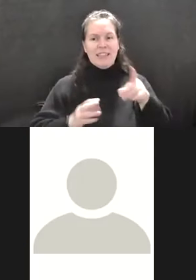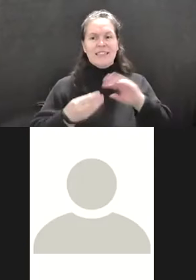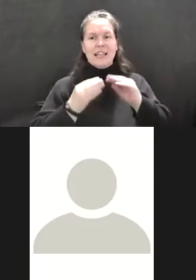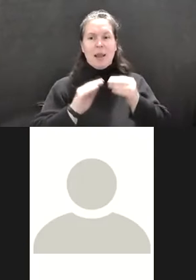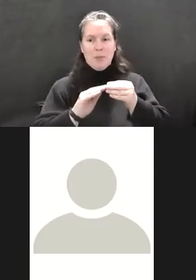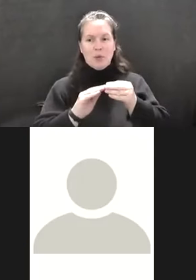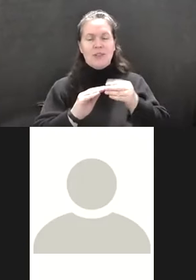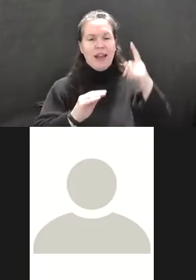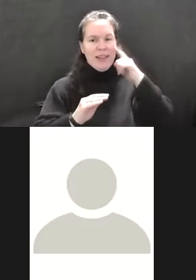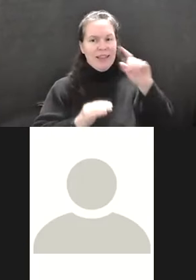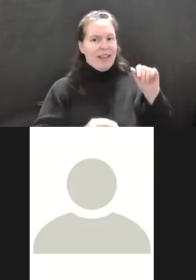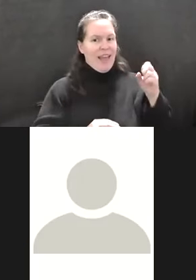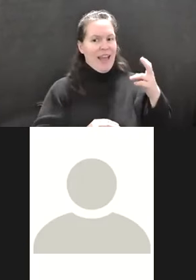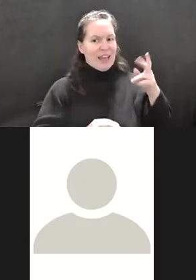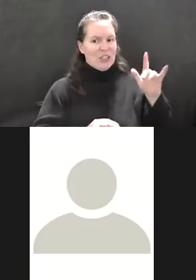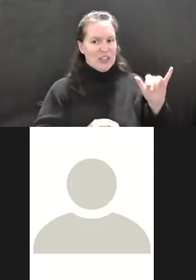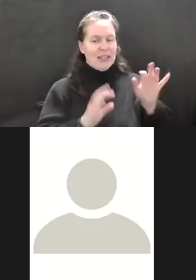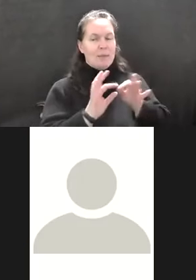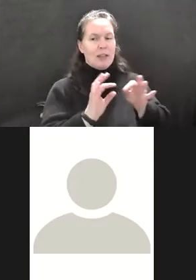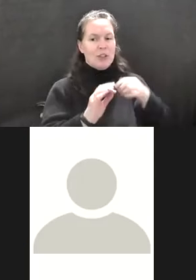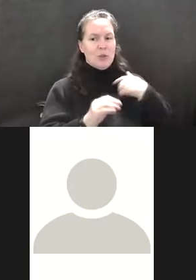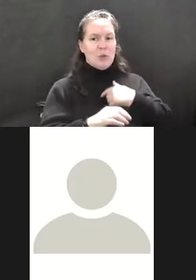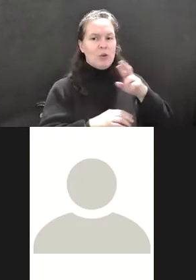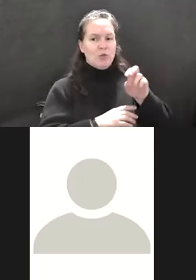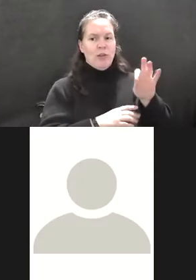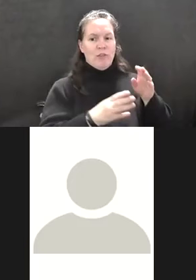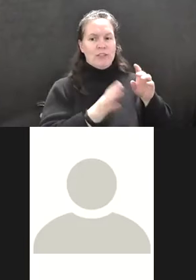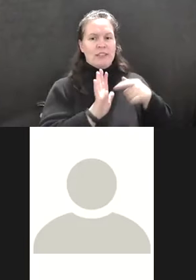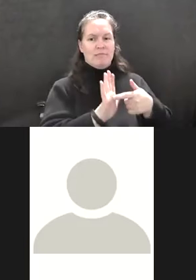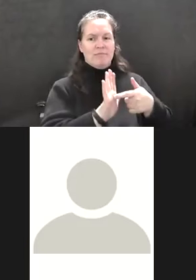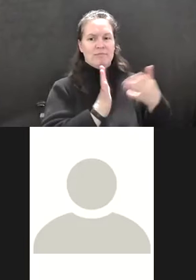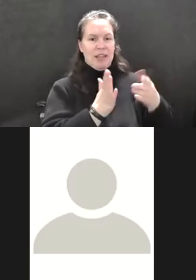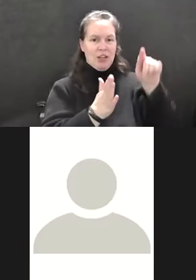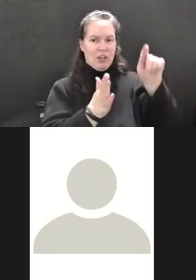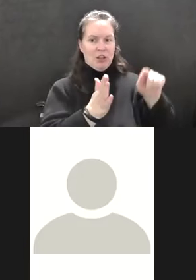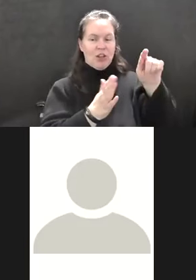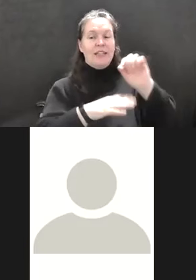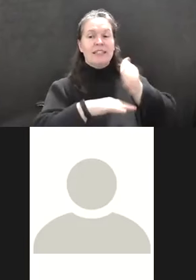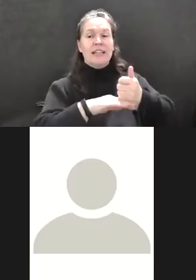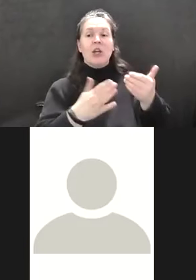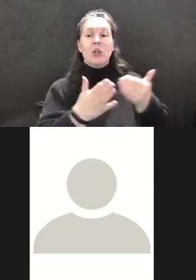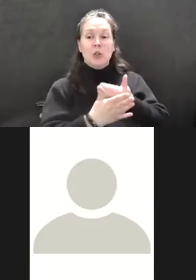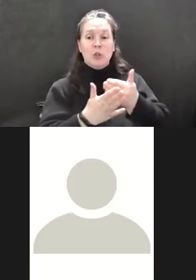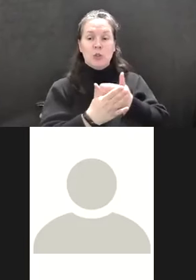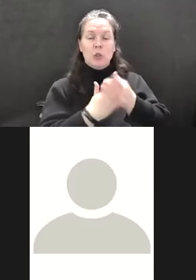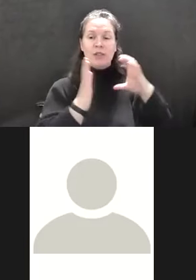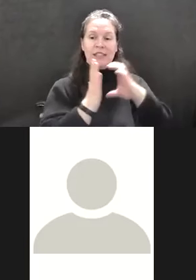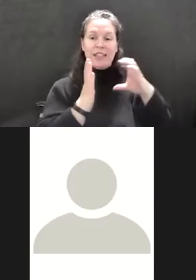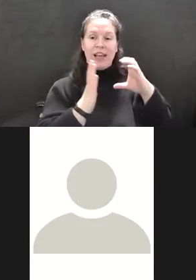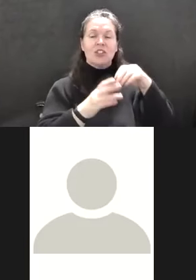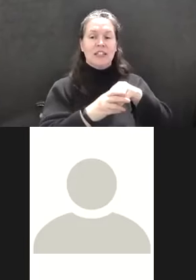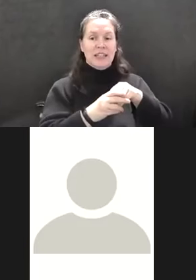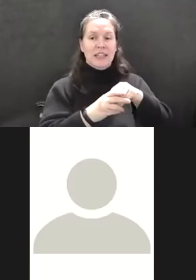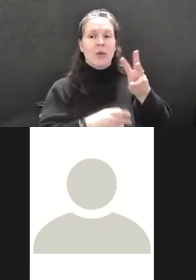I think as Ashley had mentioned that we're referencing here, we're creating a new section in WAC chapter